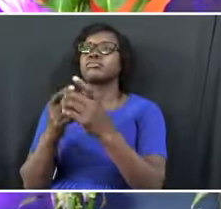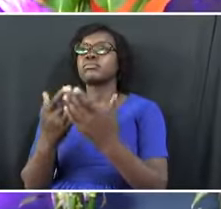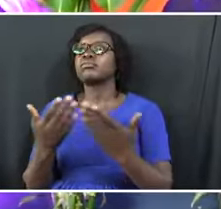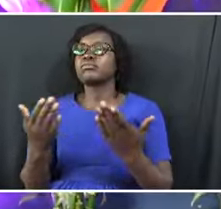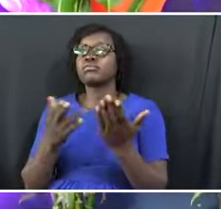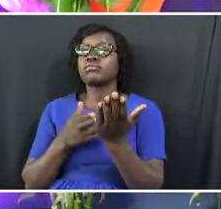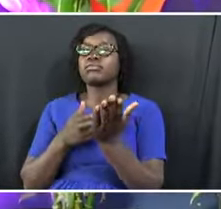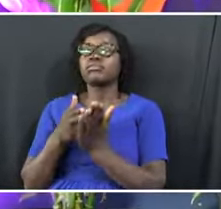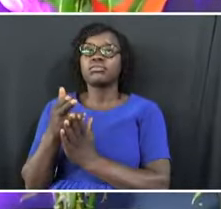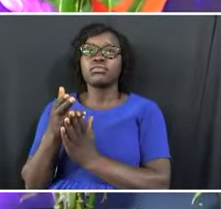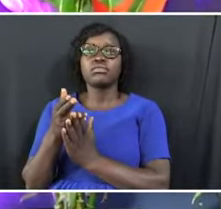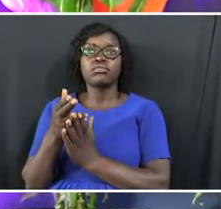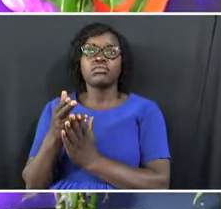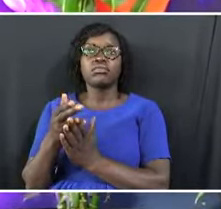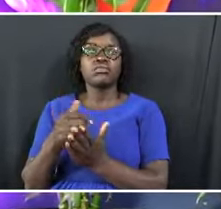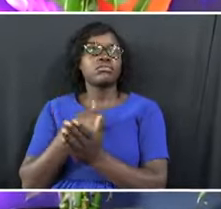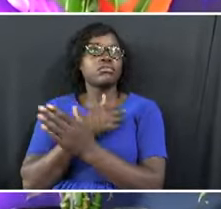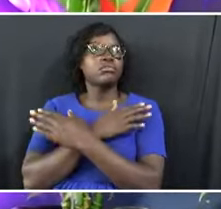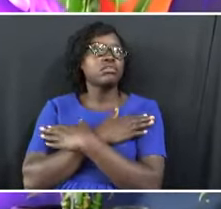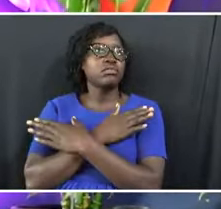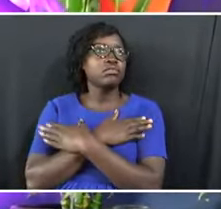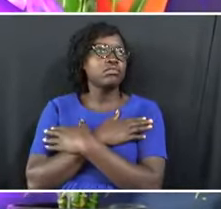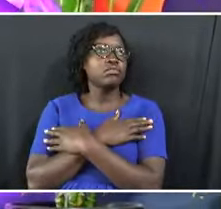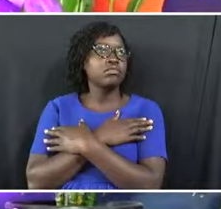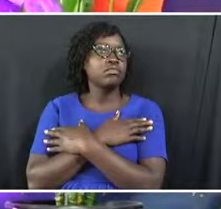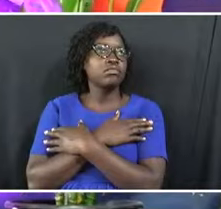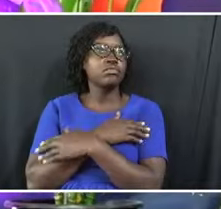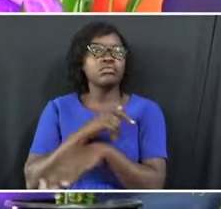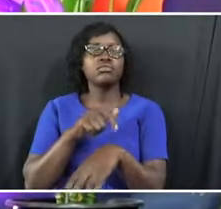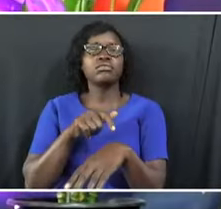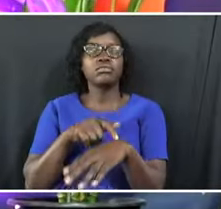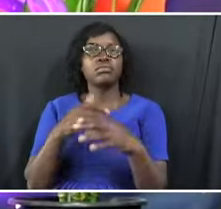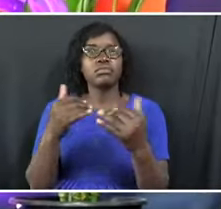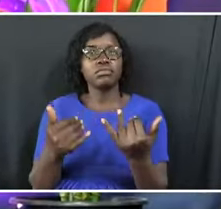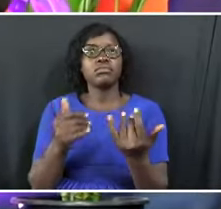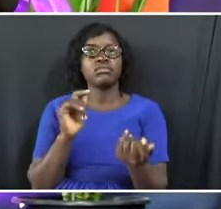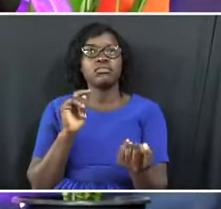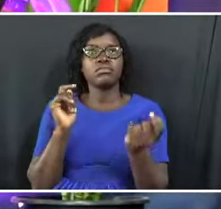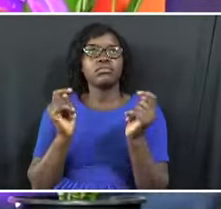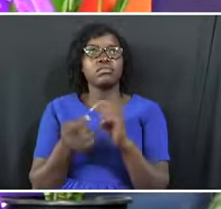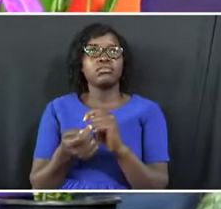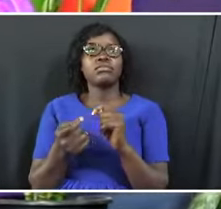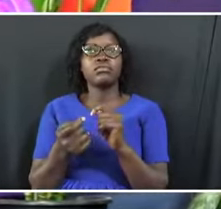genuine. My friend, it is time that we have to change